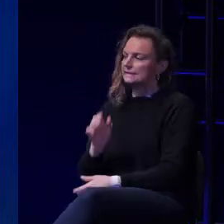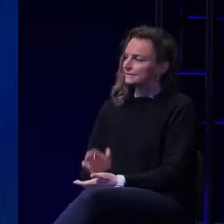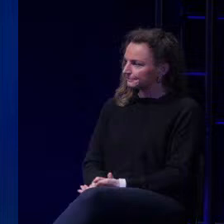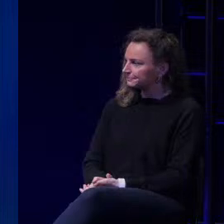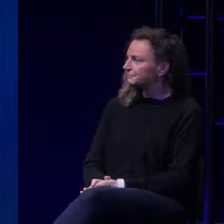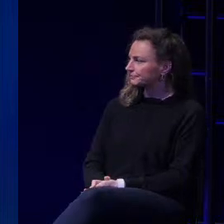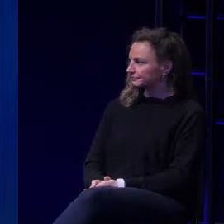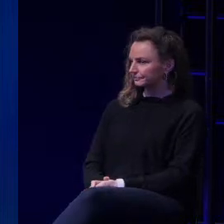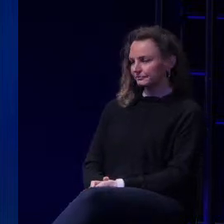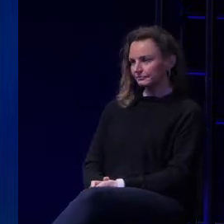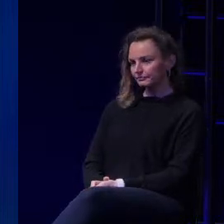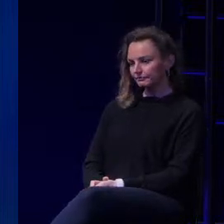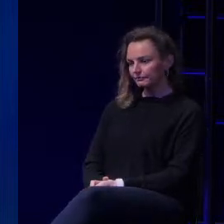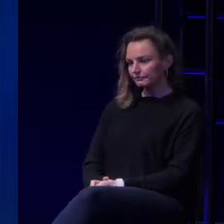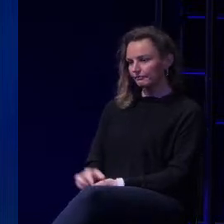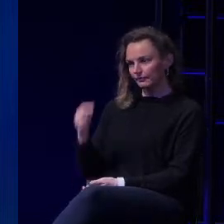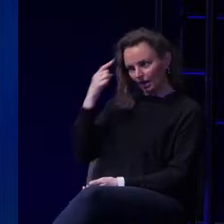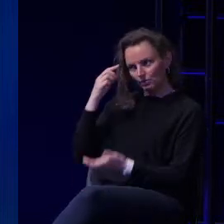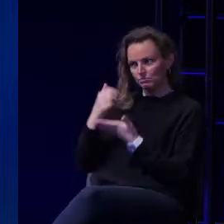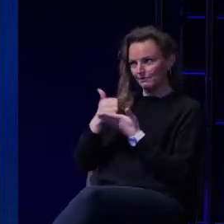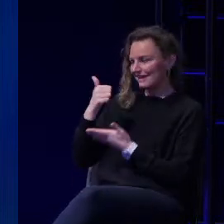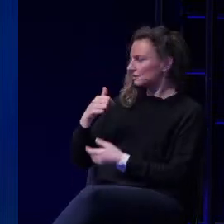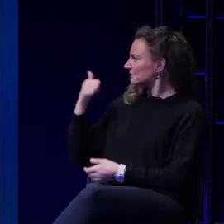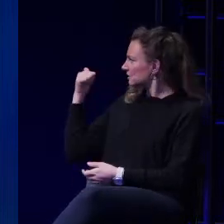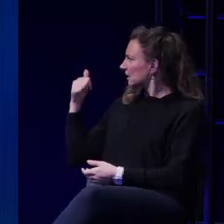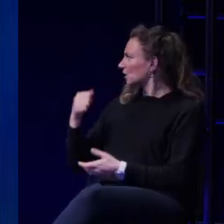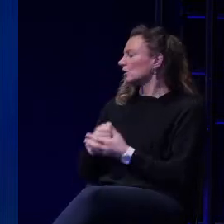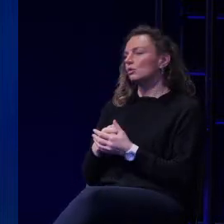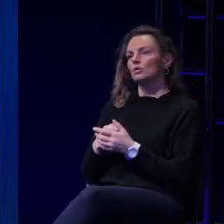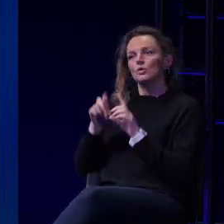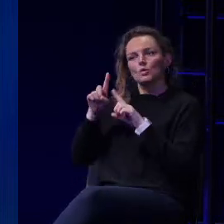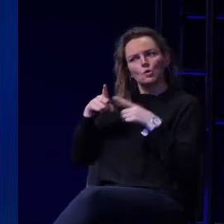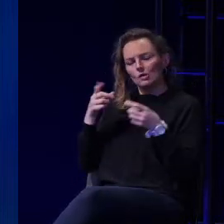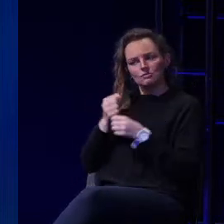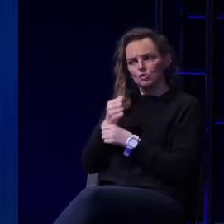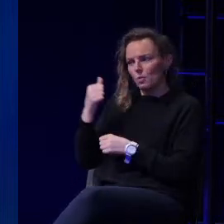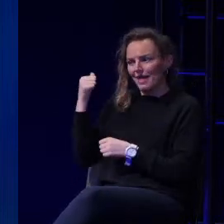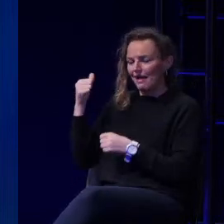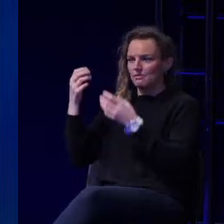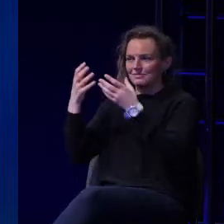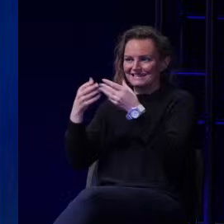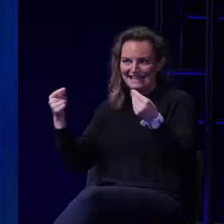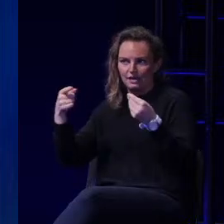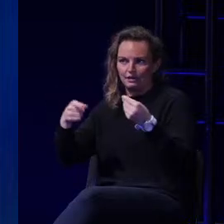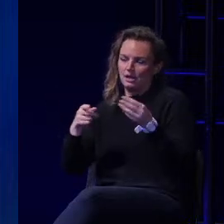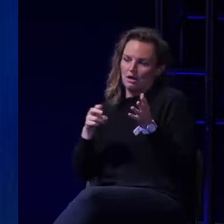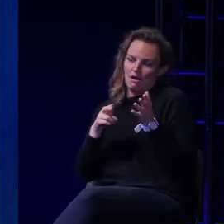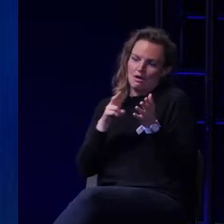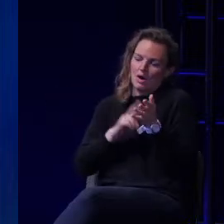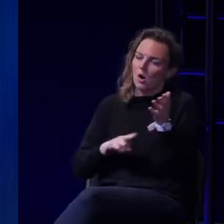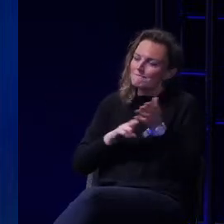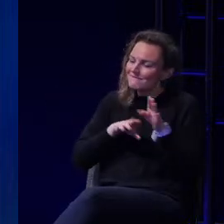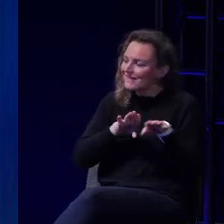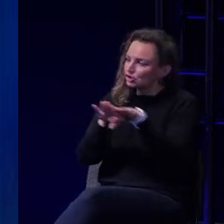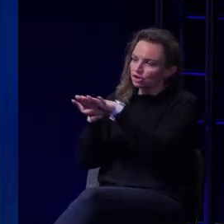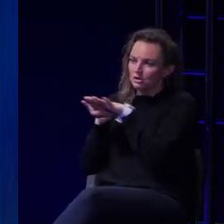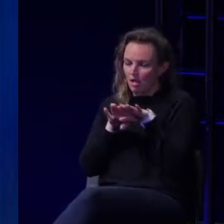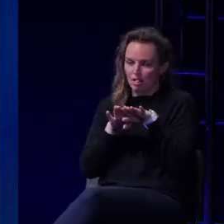why you do it. And I thought it was fantastic. You couldn't have done that in a conventional way, like one